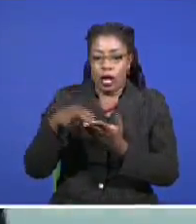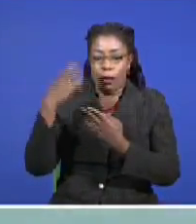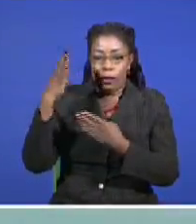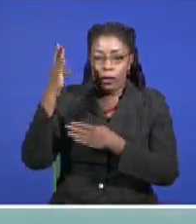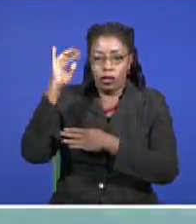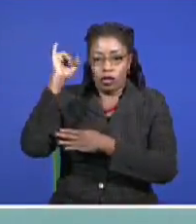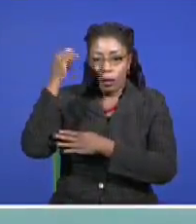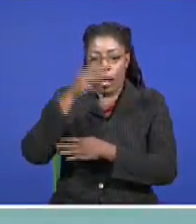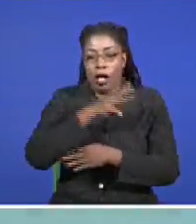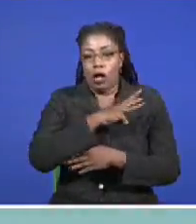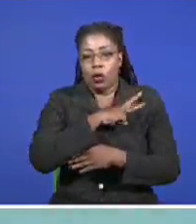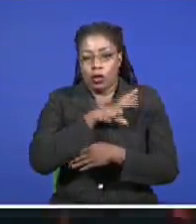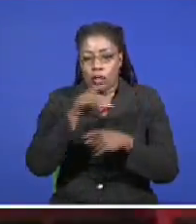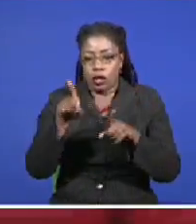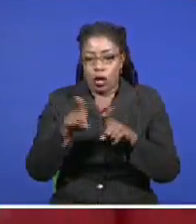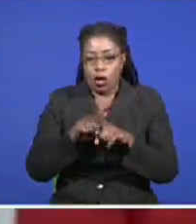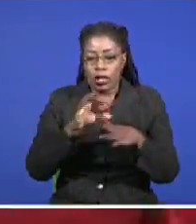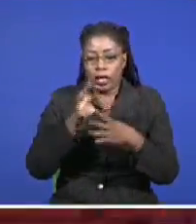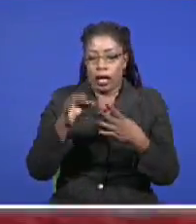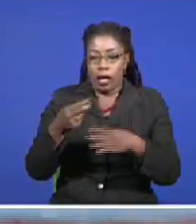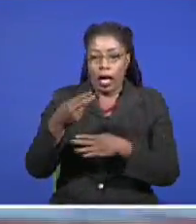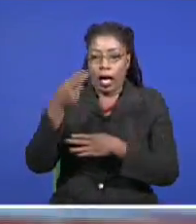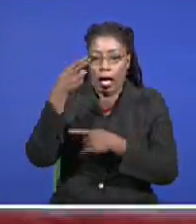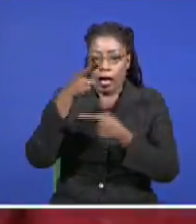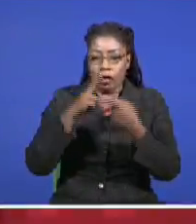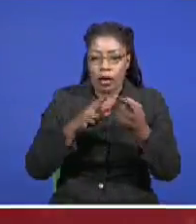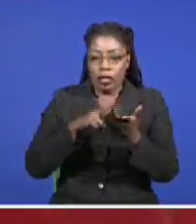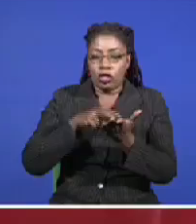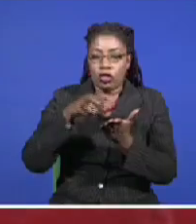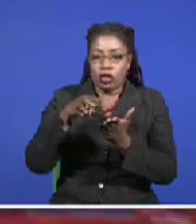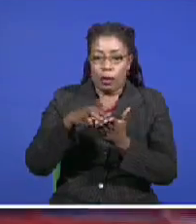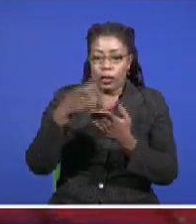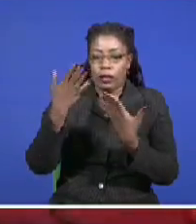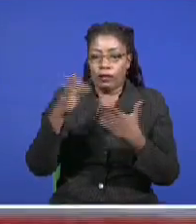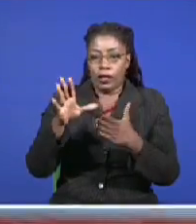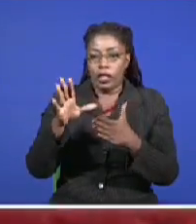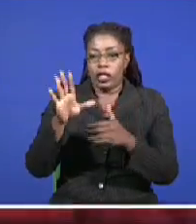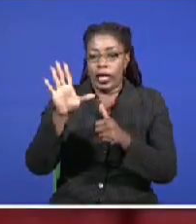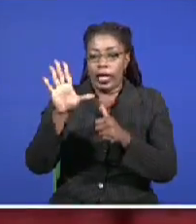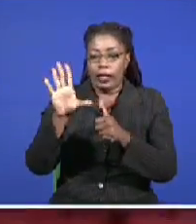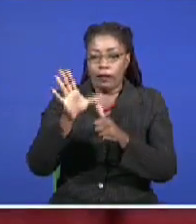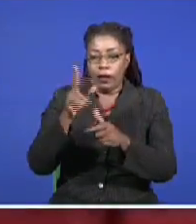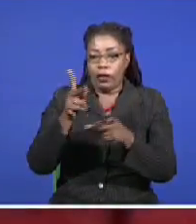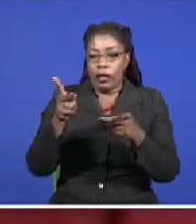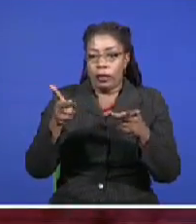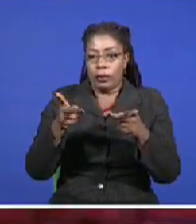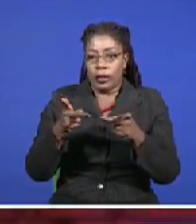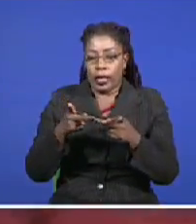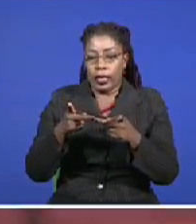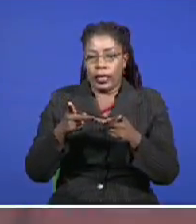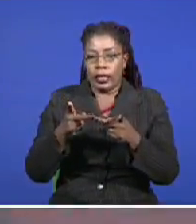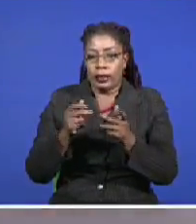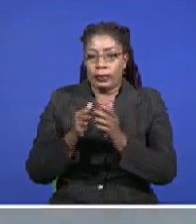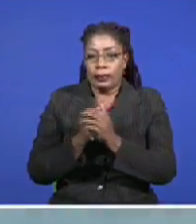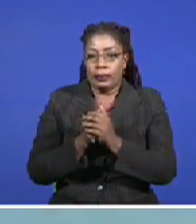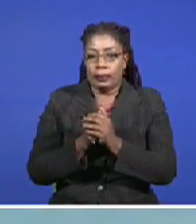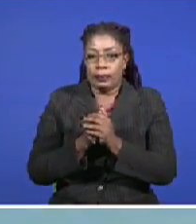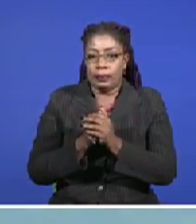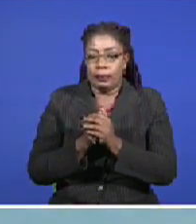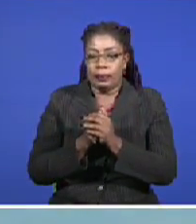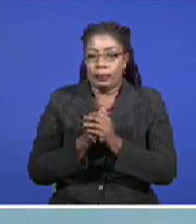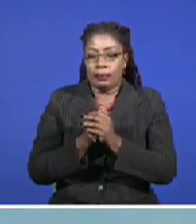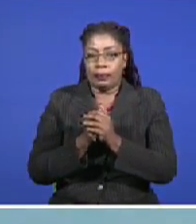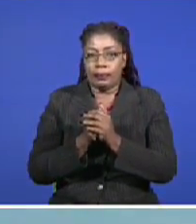Jamal Wilson was also in the count of highly ranked jumpers. He finished 5th overall with 2.24 meters.